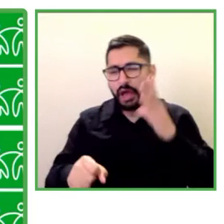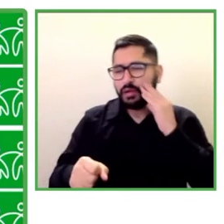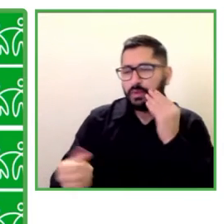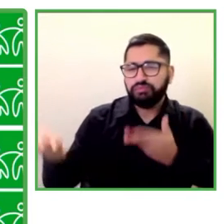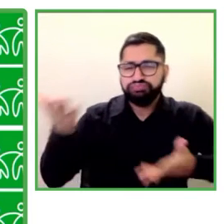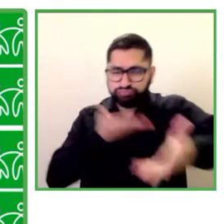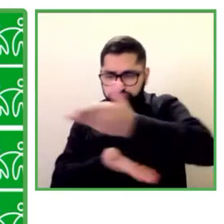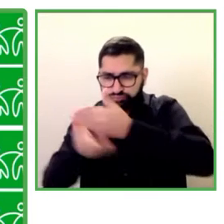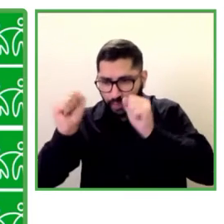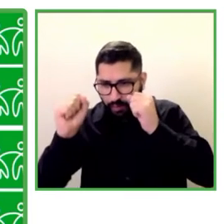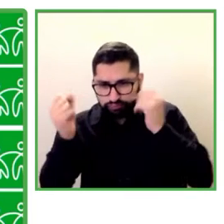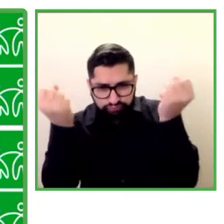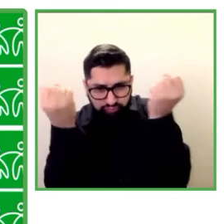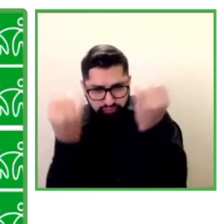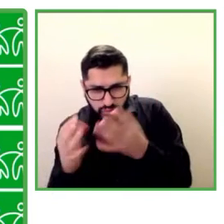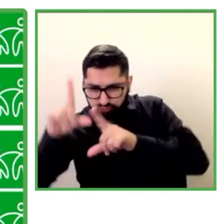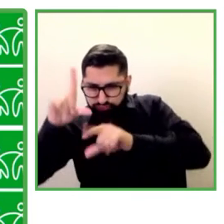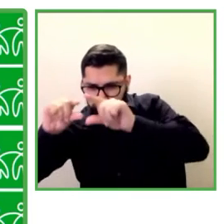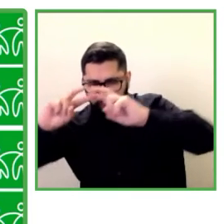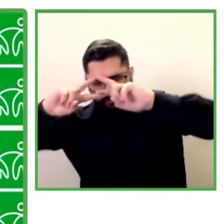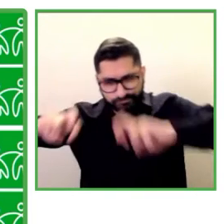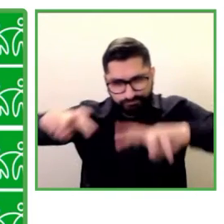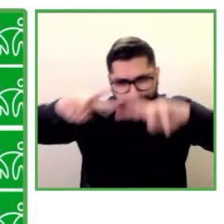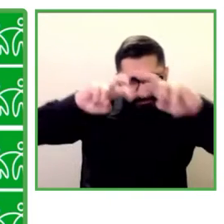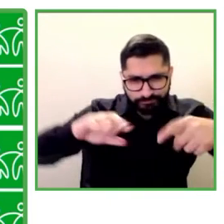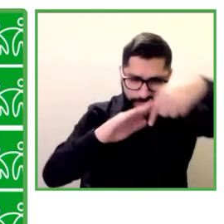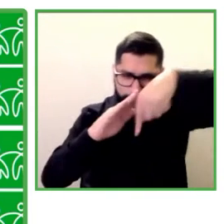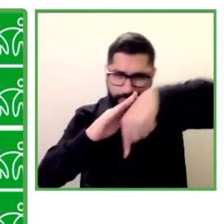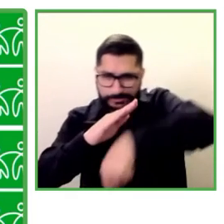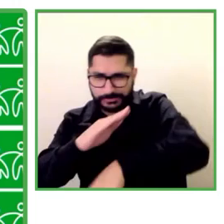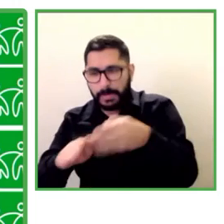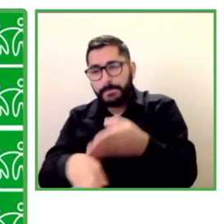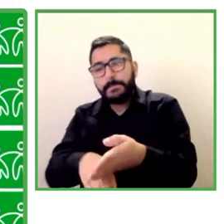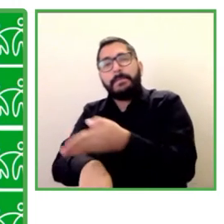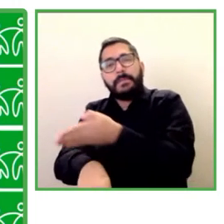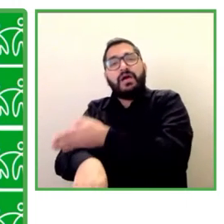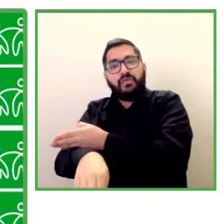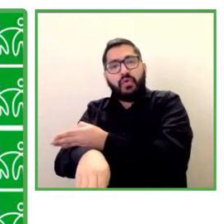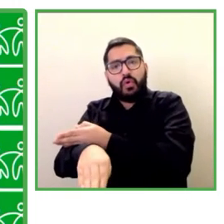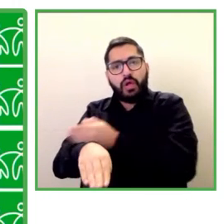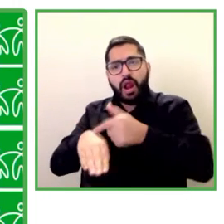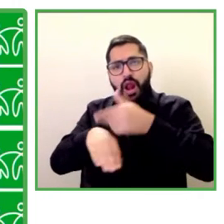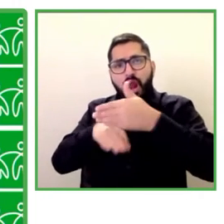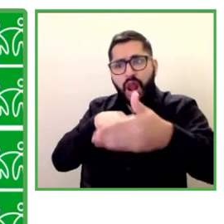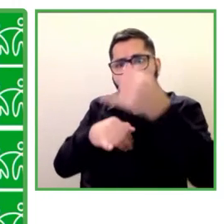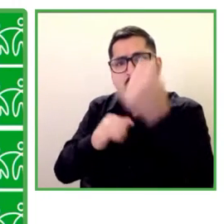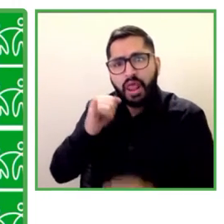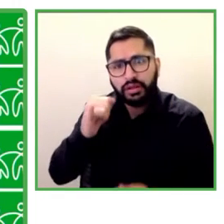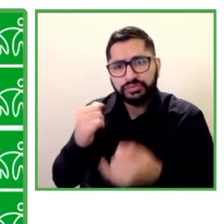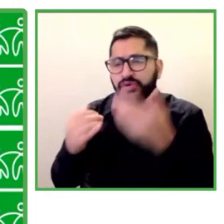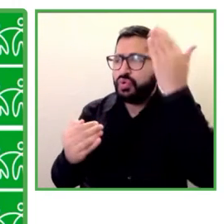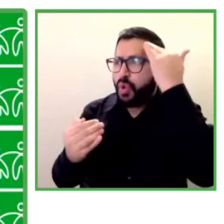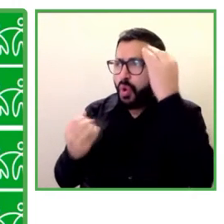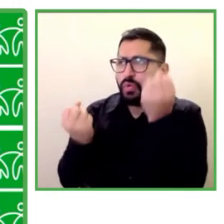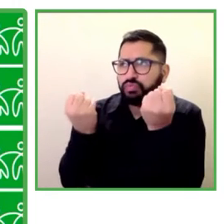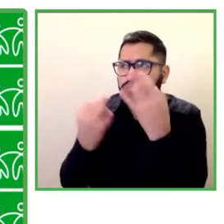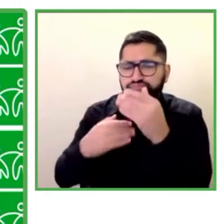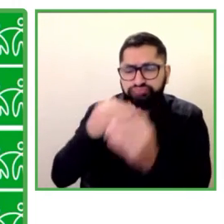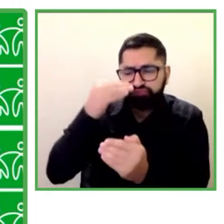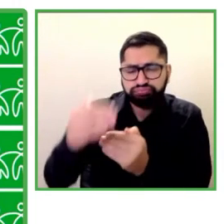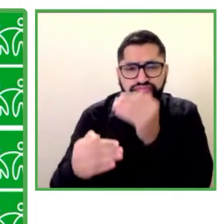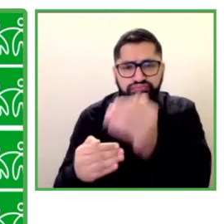how much we've progressed and how we're addressing and extending our scope